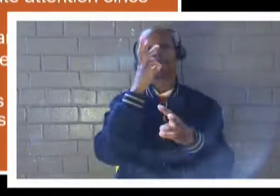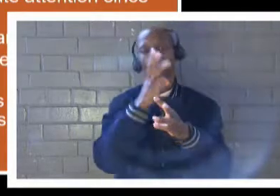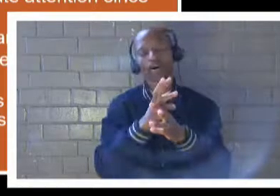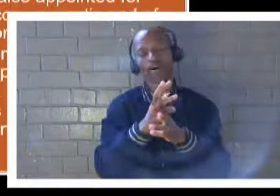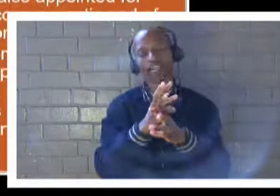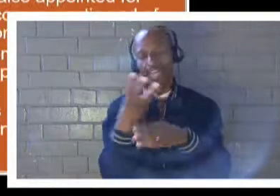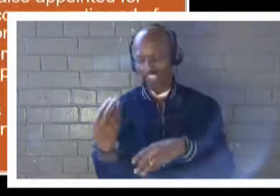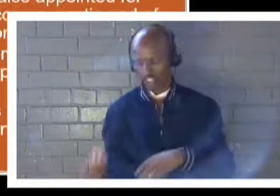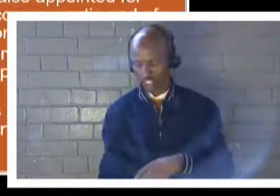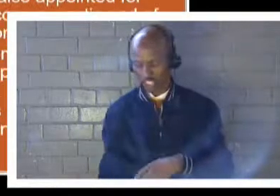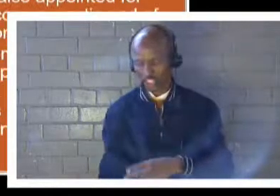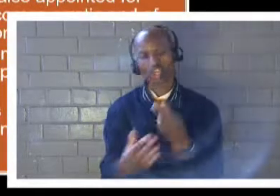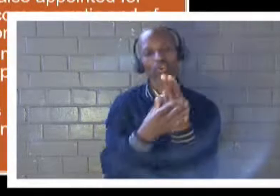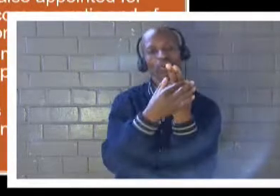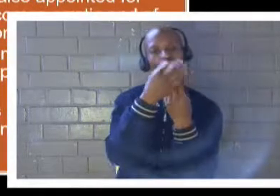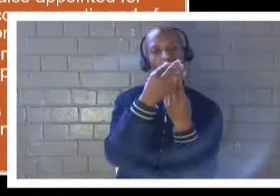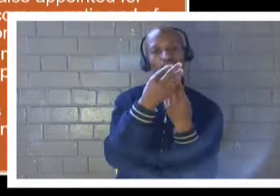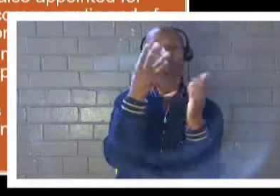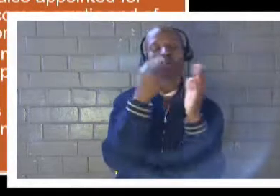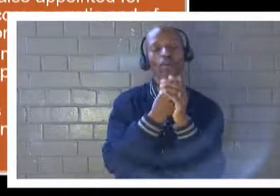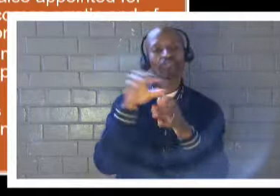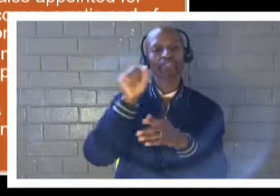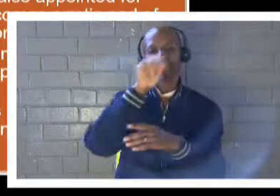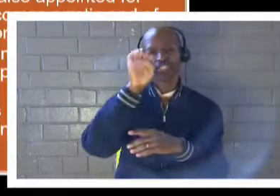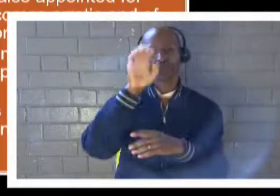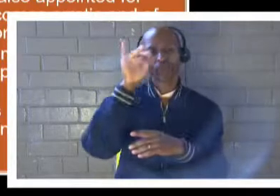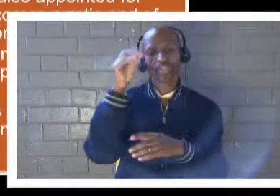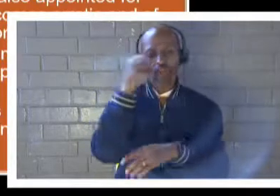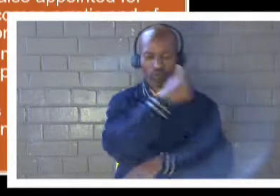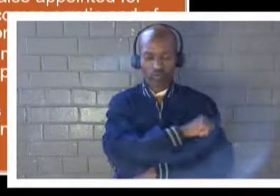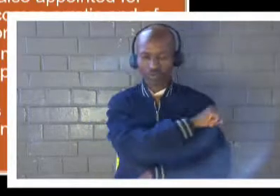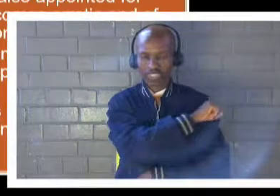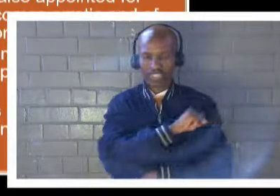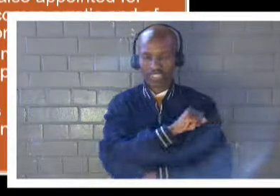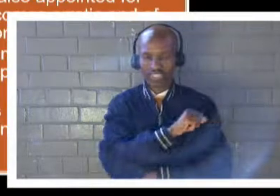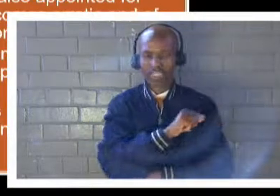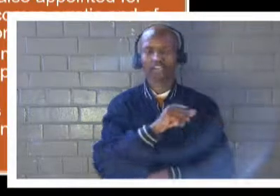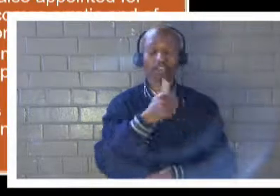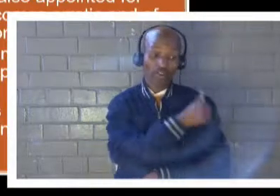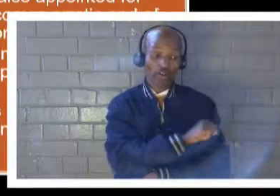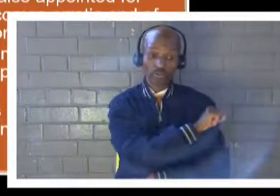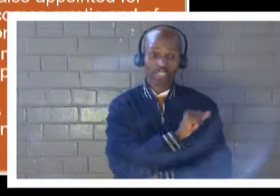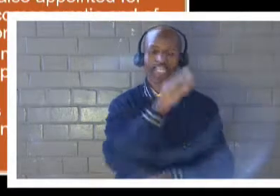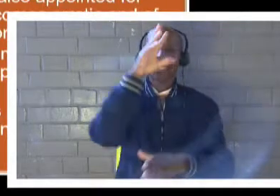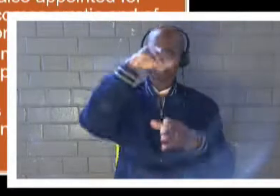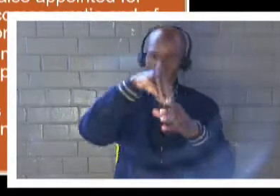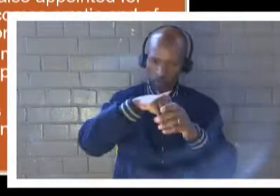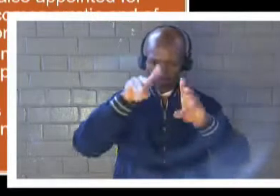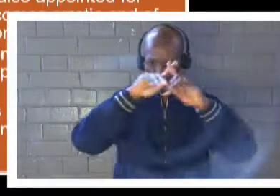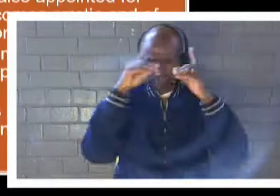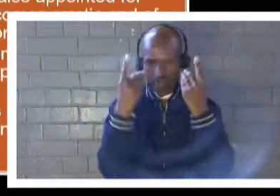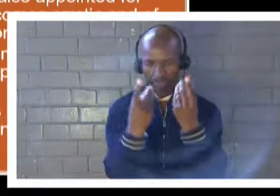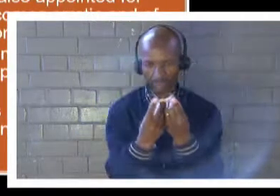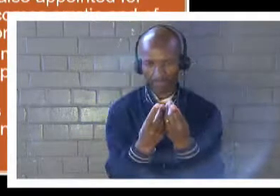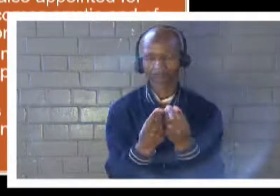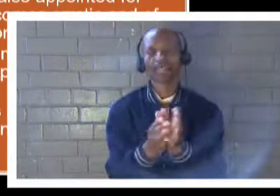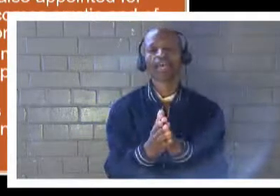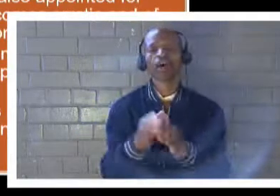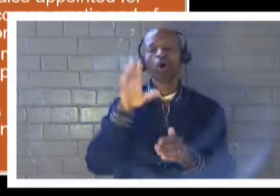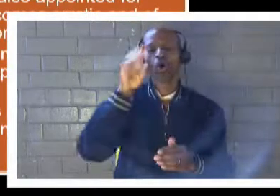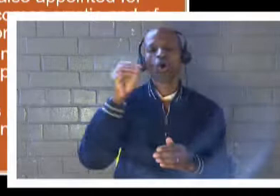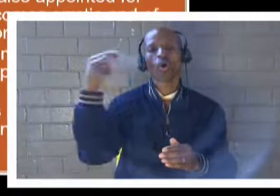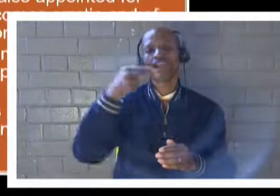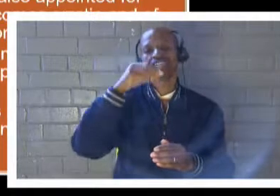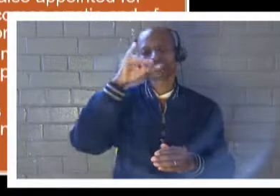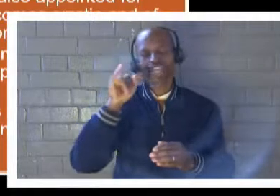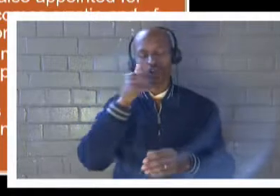unit. With regards to Sebokeng Hospital, the hospital is included in the department's OHS program